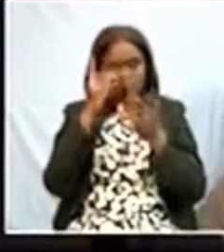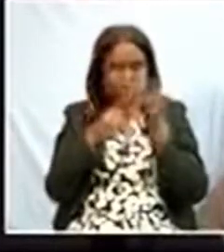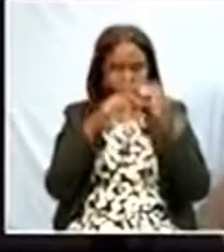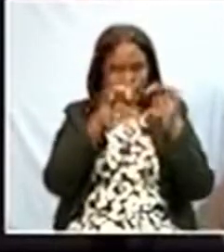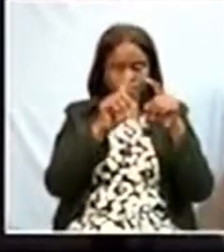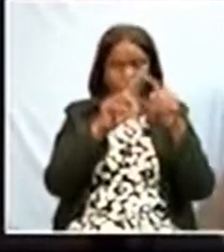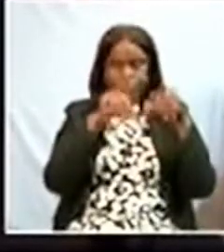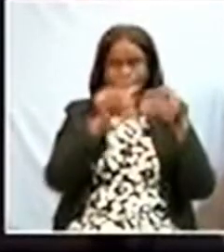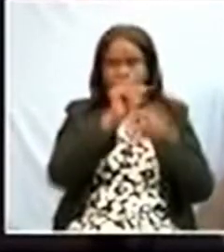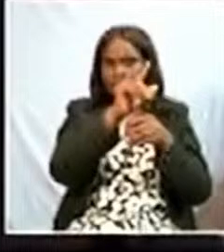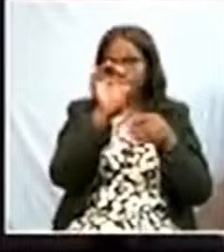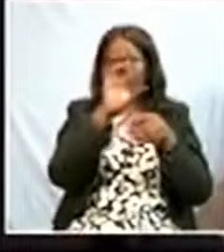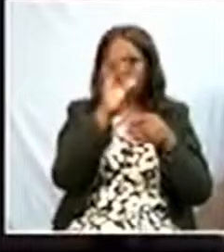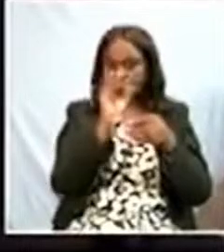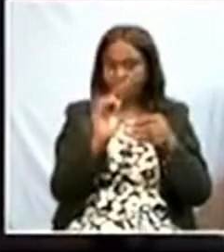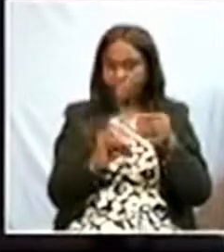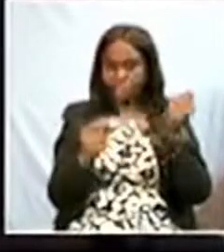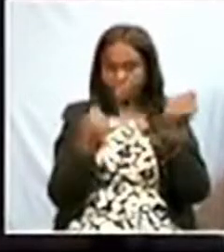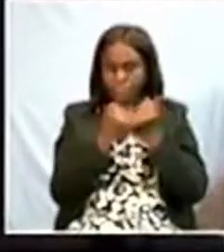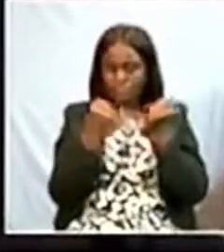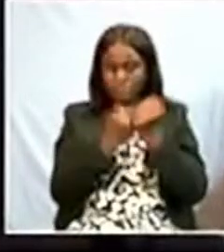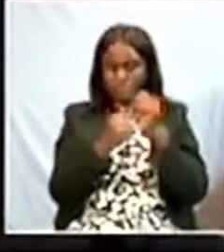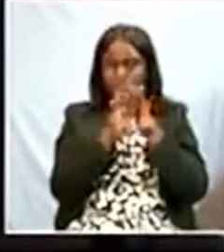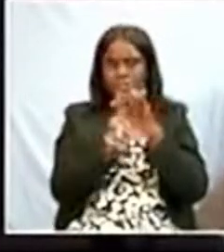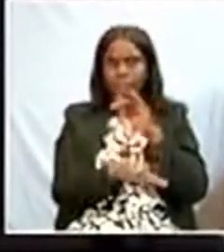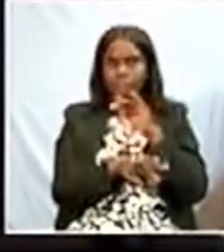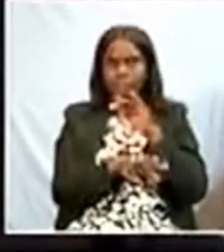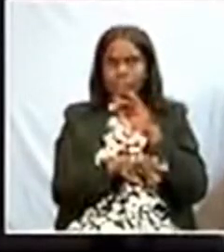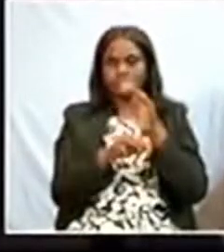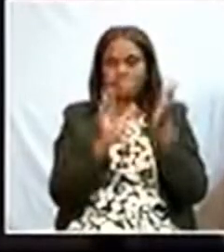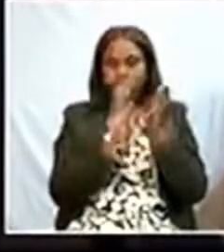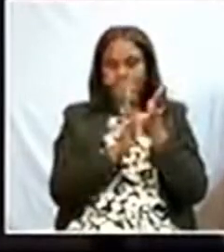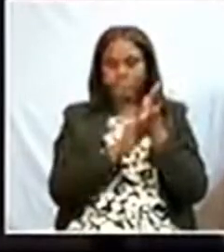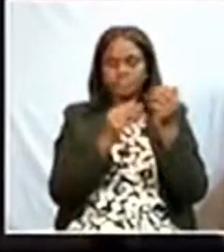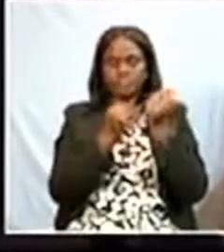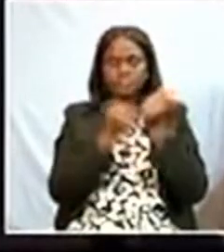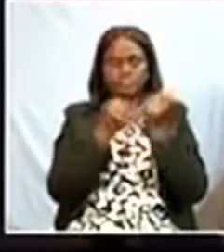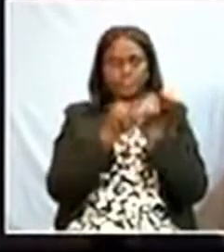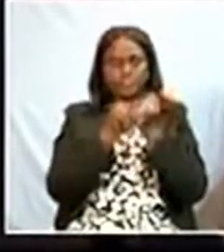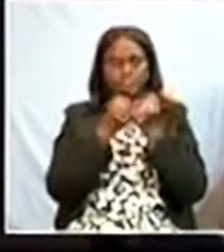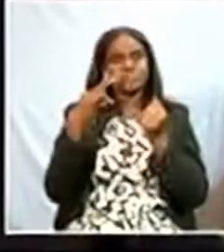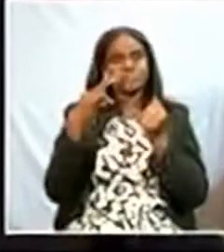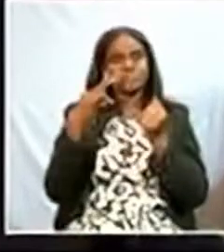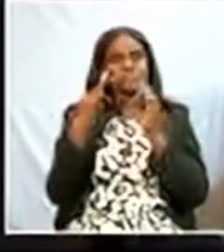provide 100% sponsorship under bursaries for the applicants.